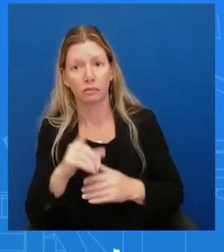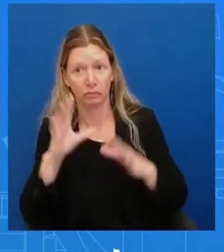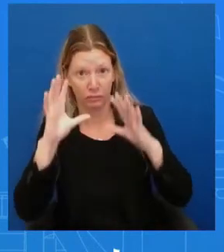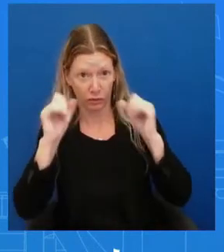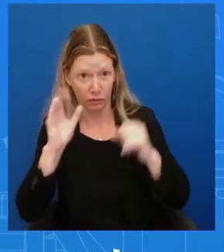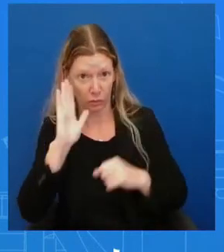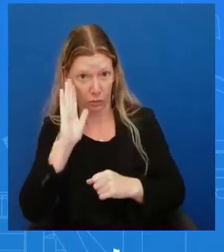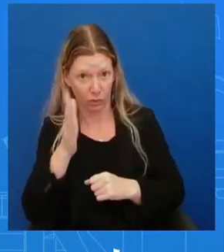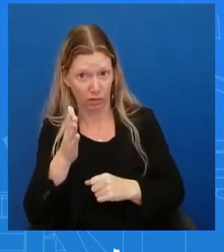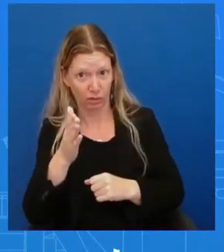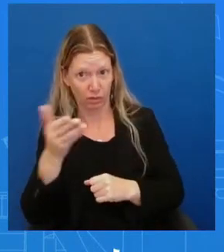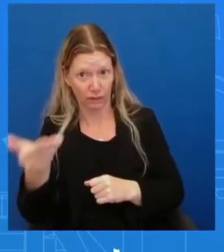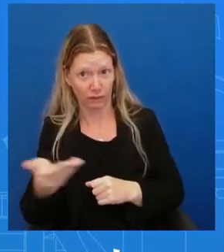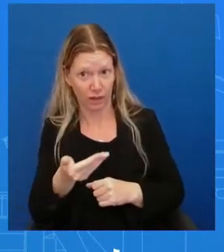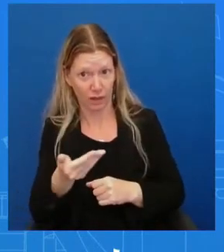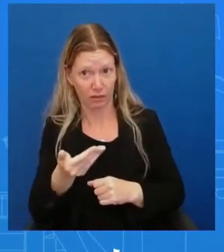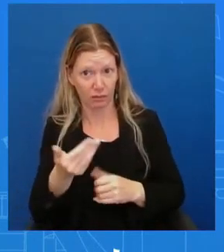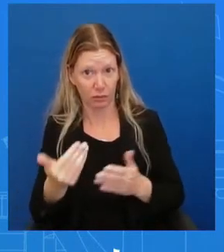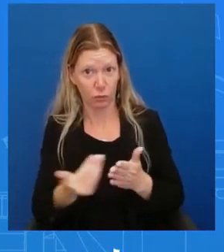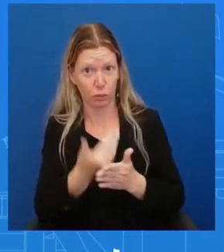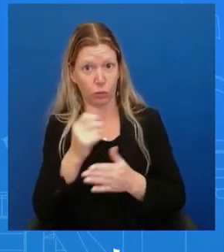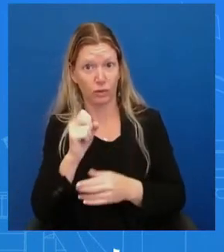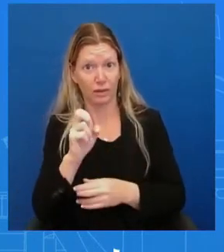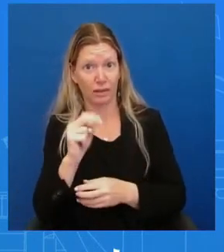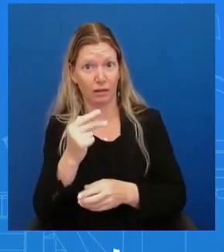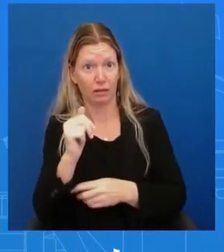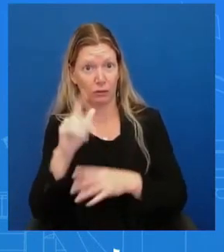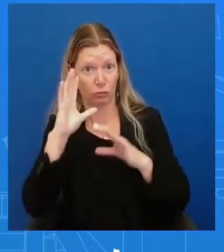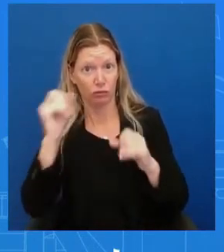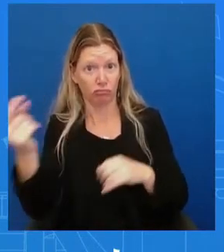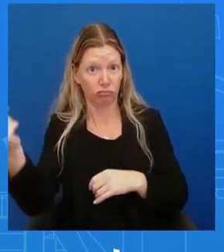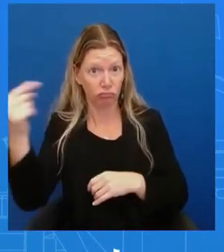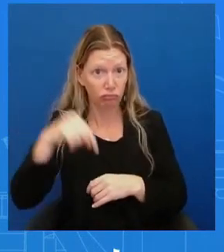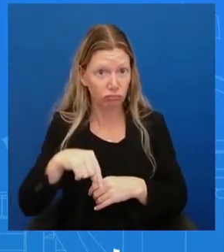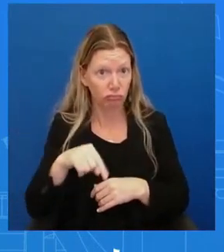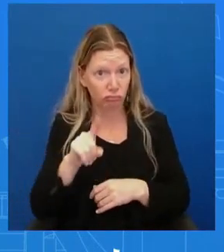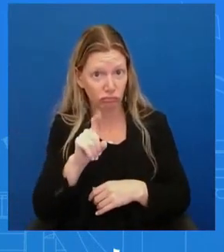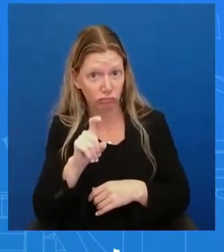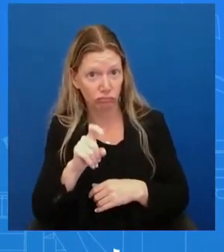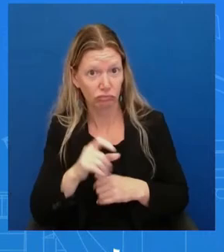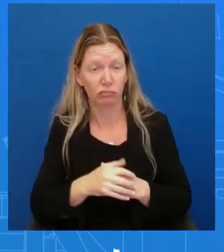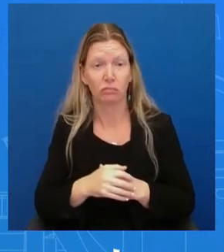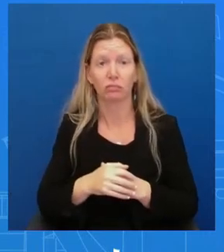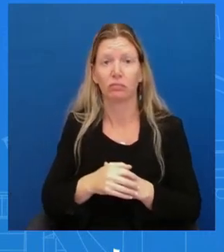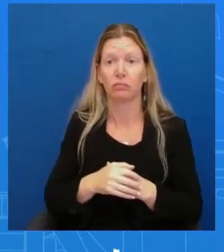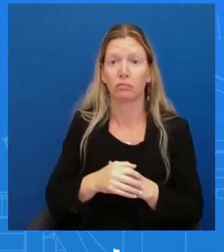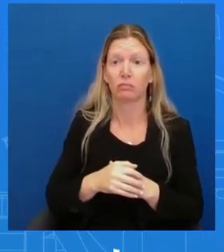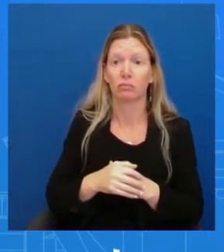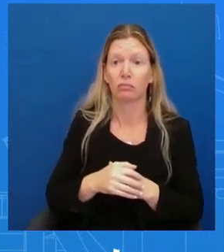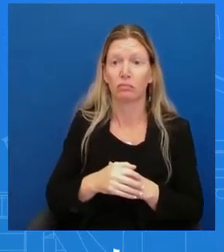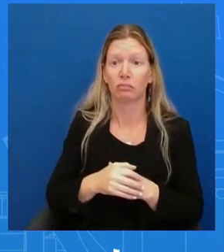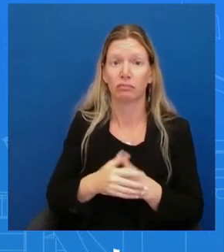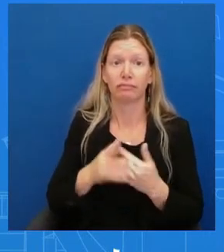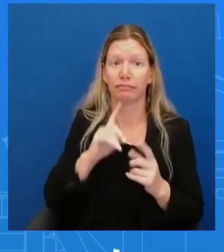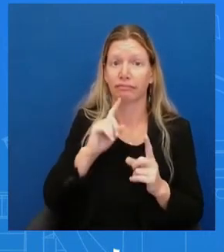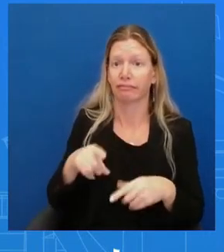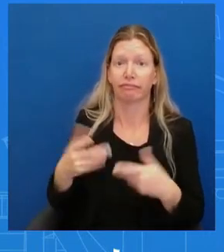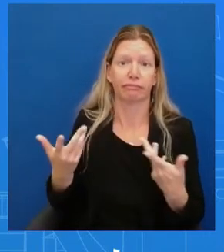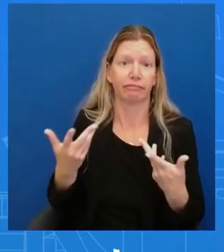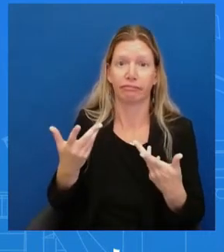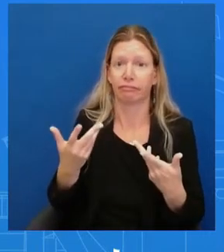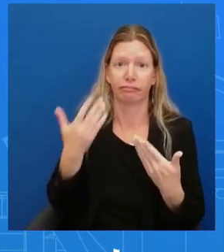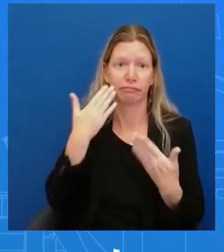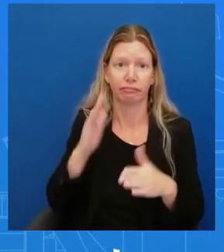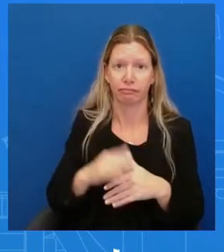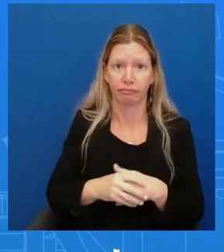to speak to at this point. Thanks, Karine. Most of the border crossers accused of beating up Texas National